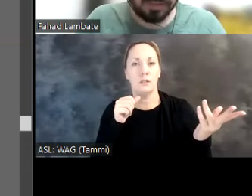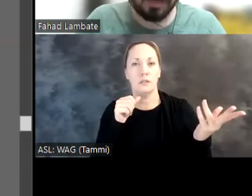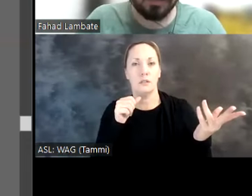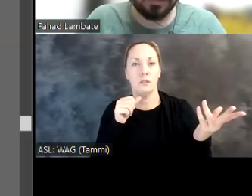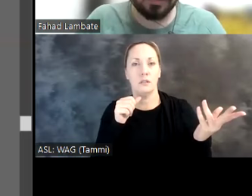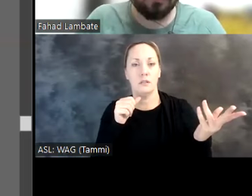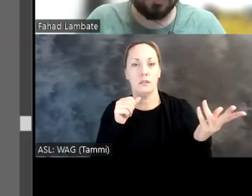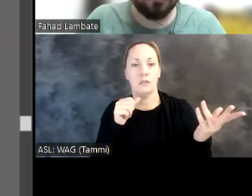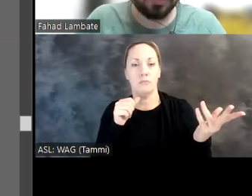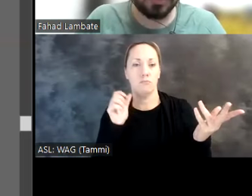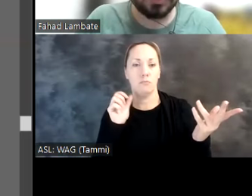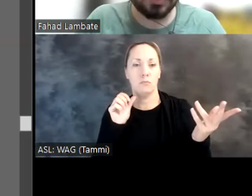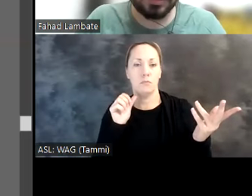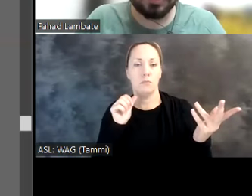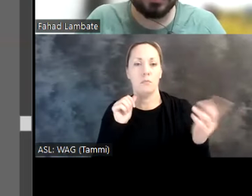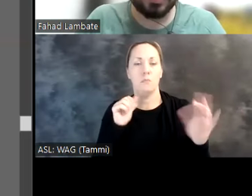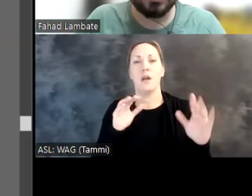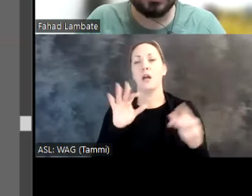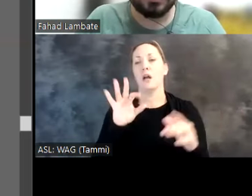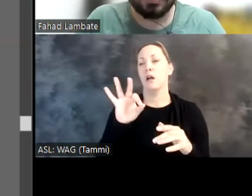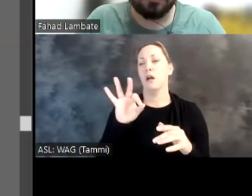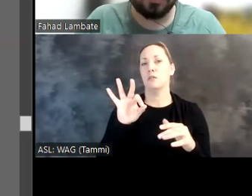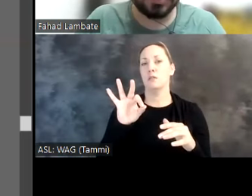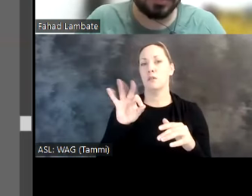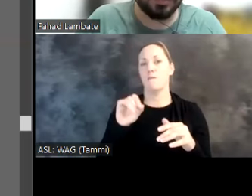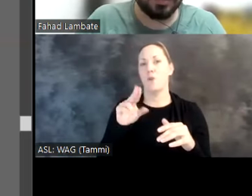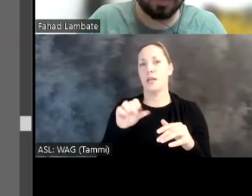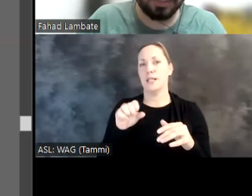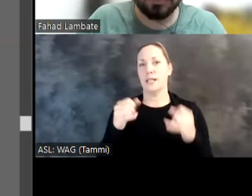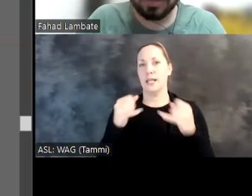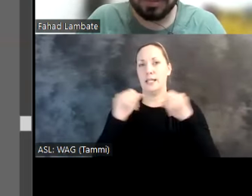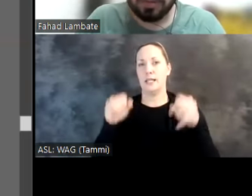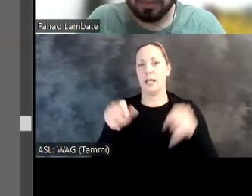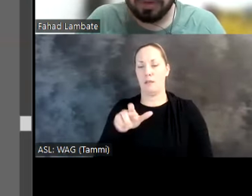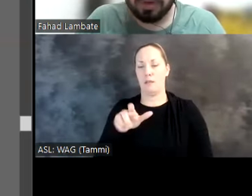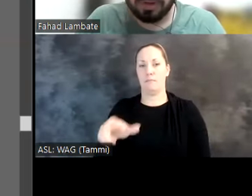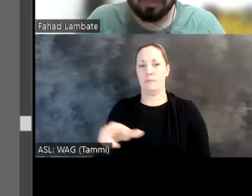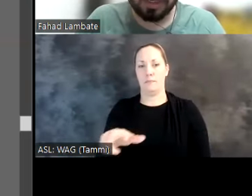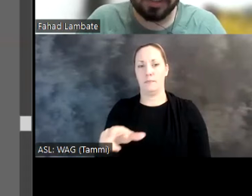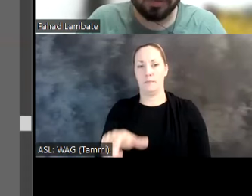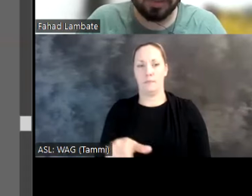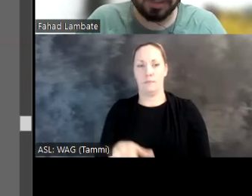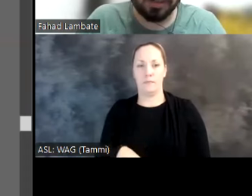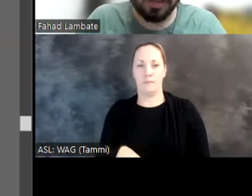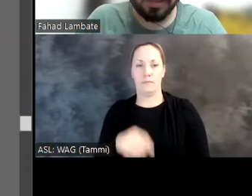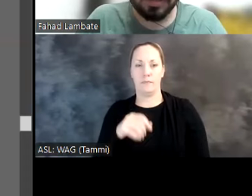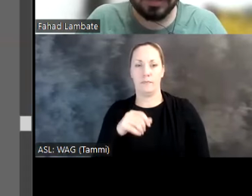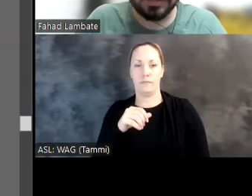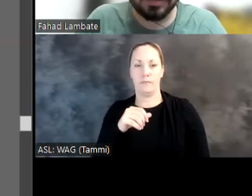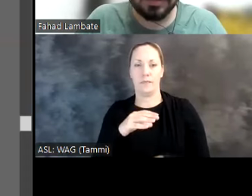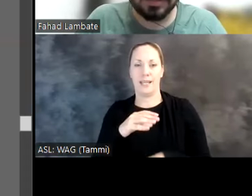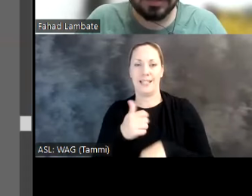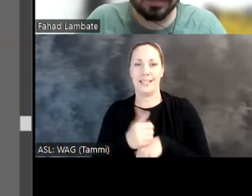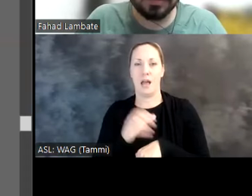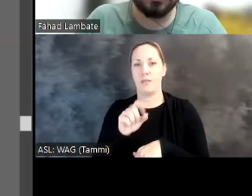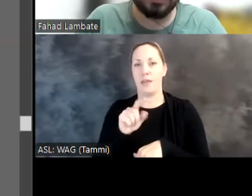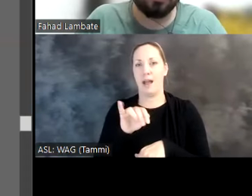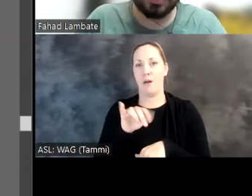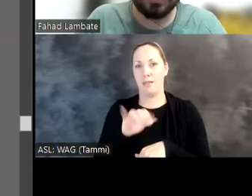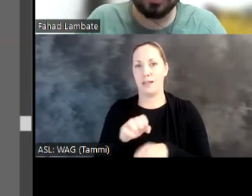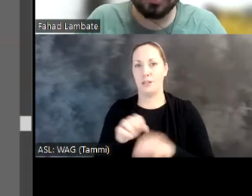hidden the default focus indicator that is there. I have not set the outline to 0 or outline to none. That's the reason